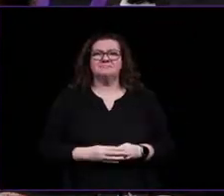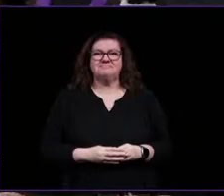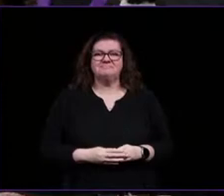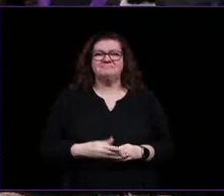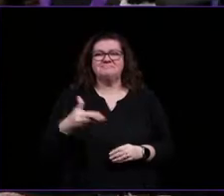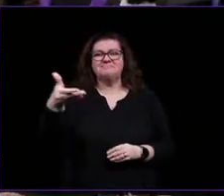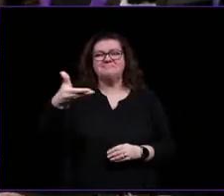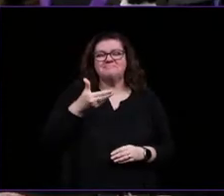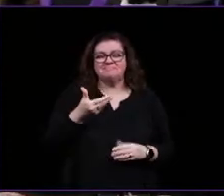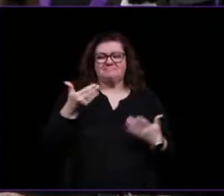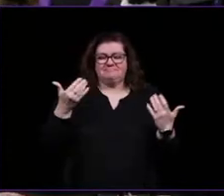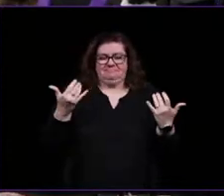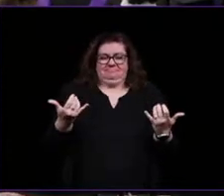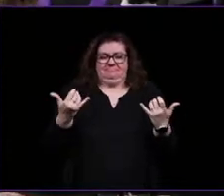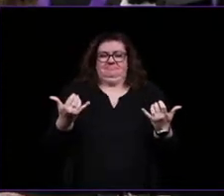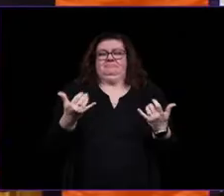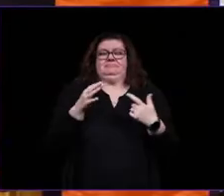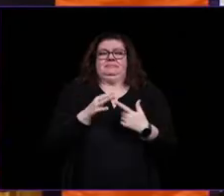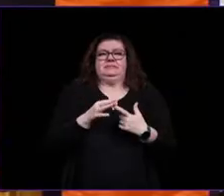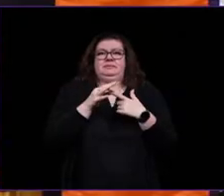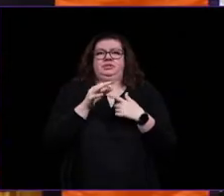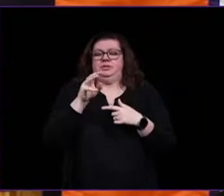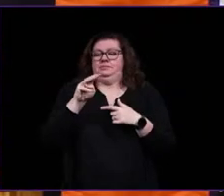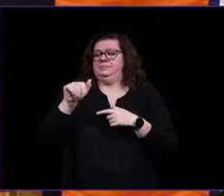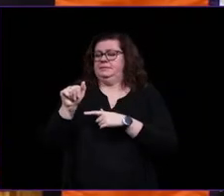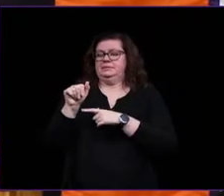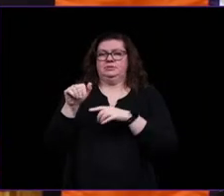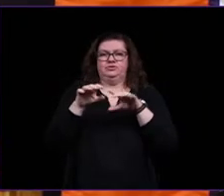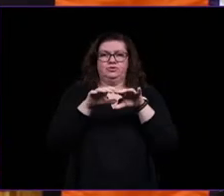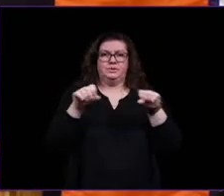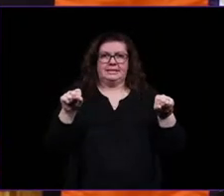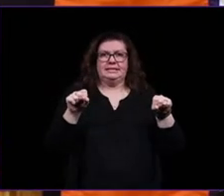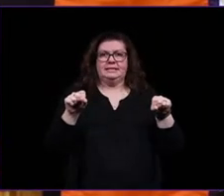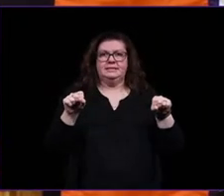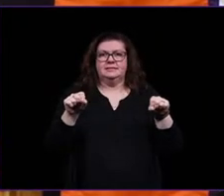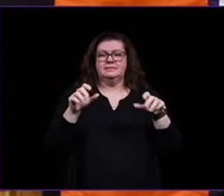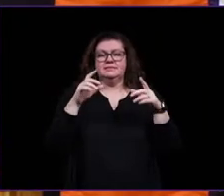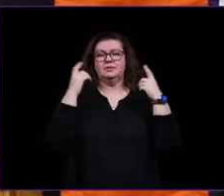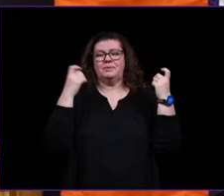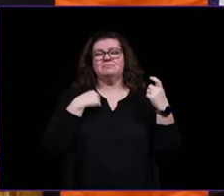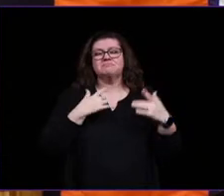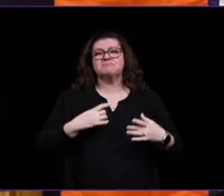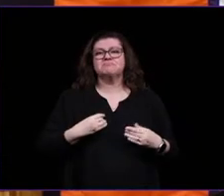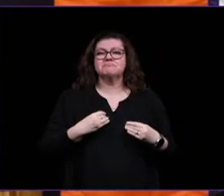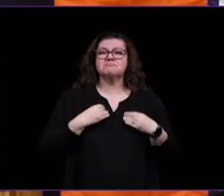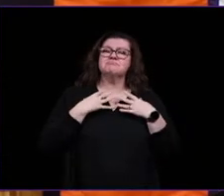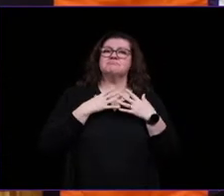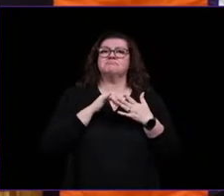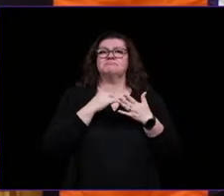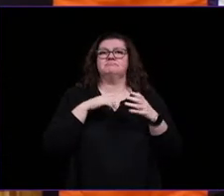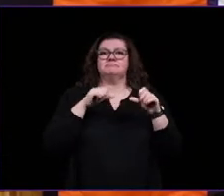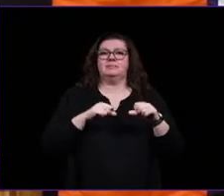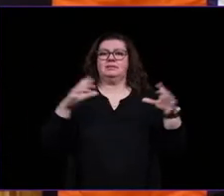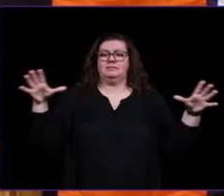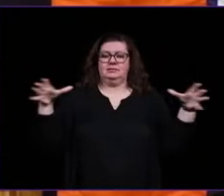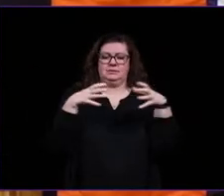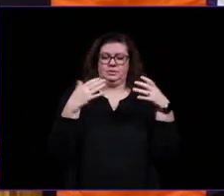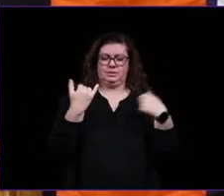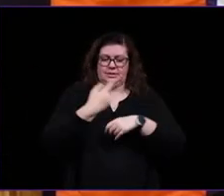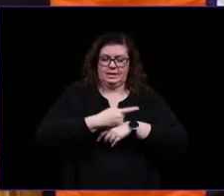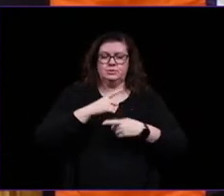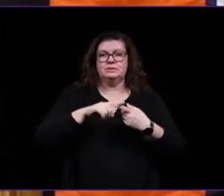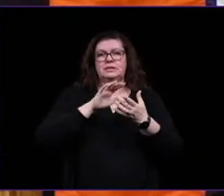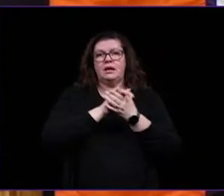Welcome to this very special master's degree ceremony. I'm thrilled we're able to gather together today to celebrate you as you